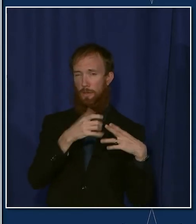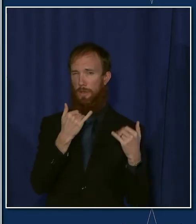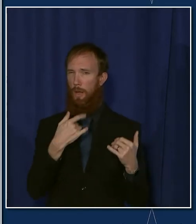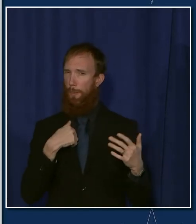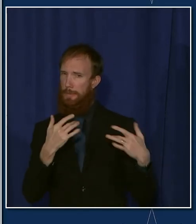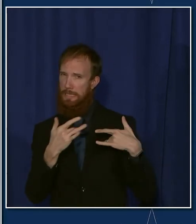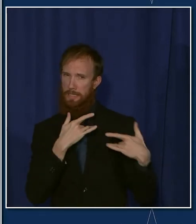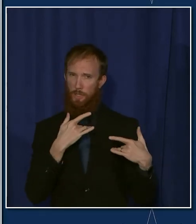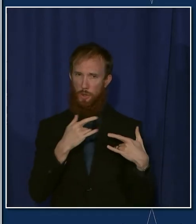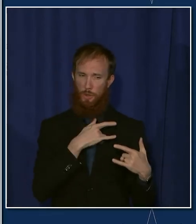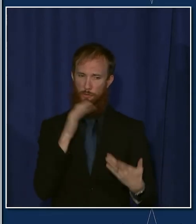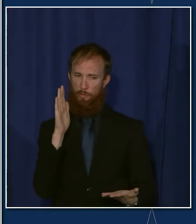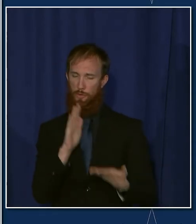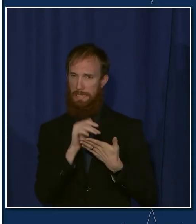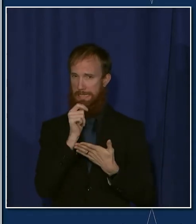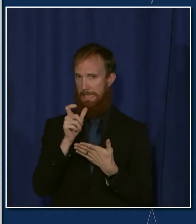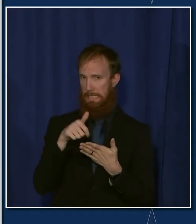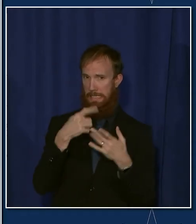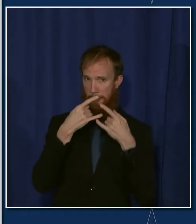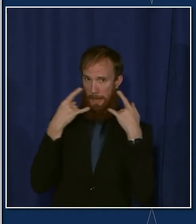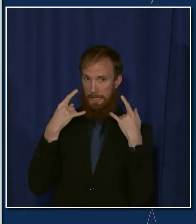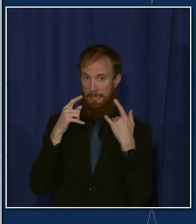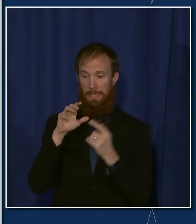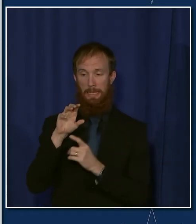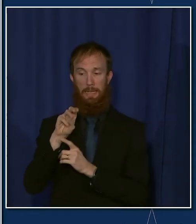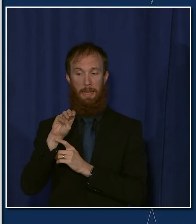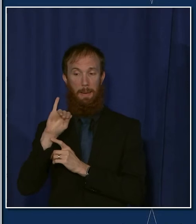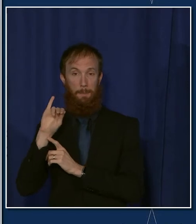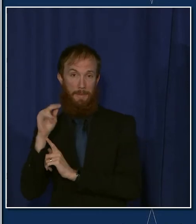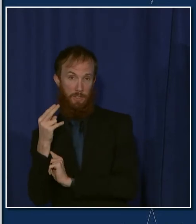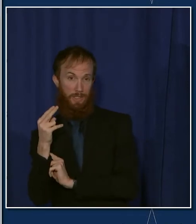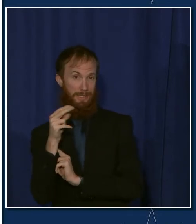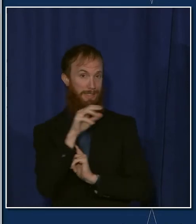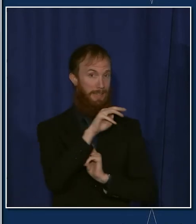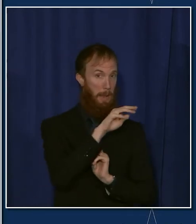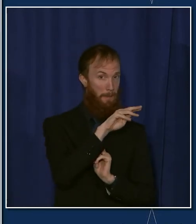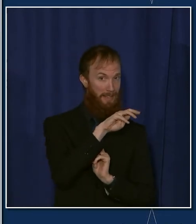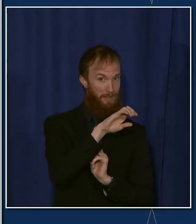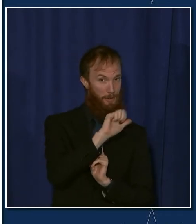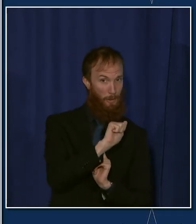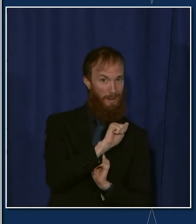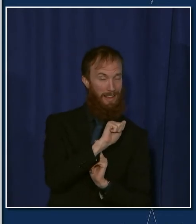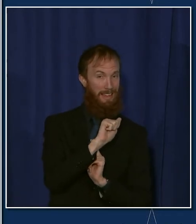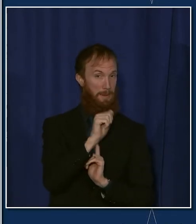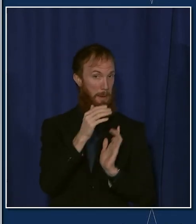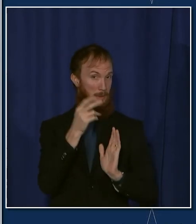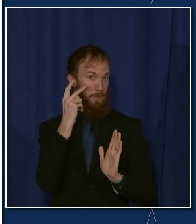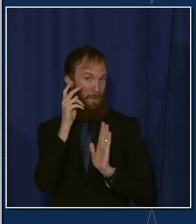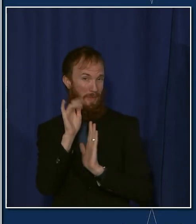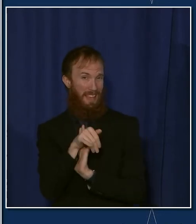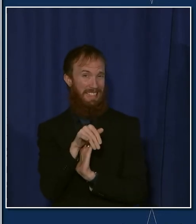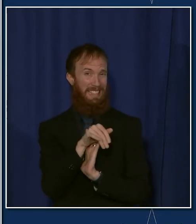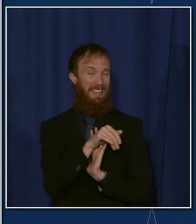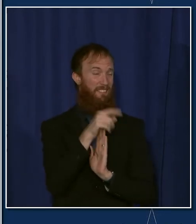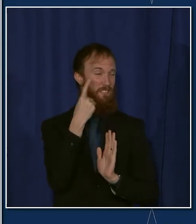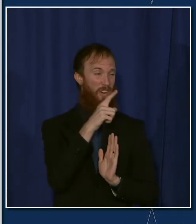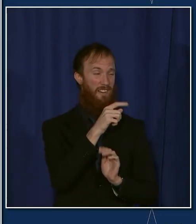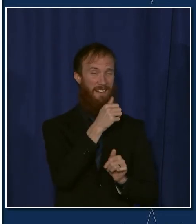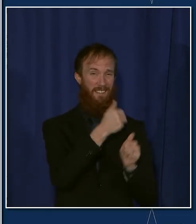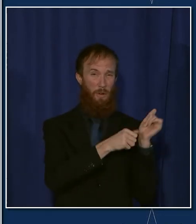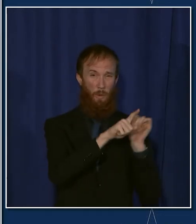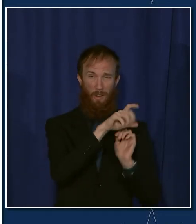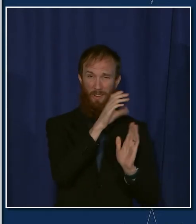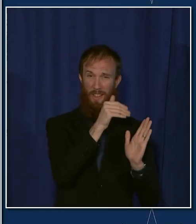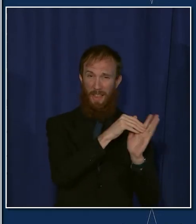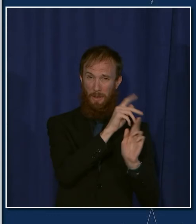for example. Michigan and Minnesota, I don't know if people caught that, rates of 70 per 100,000 per day. We're